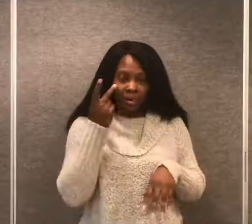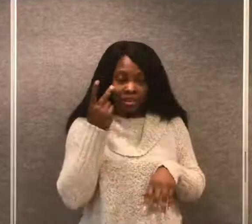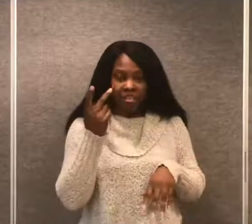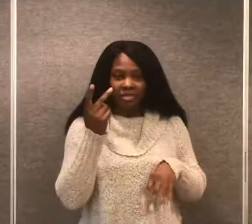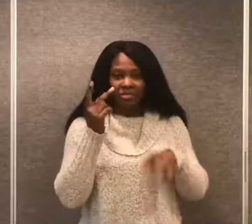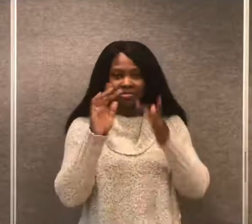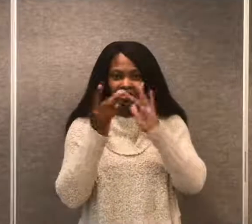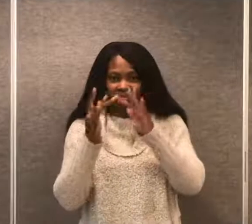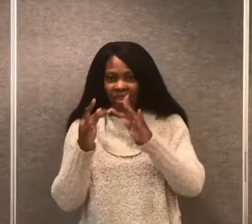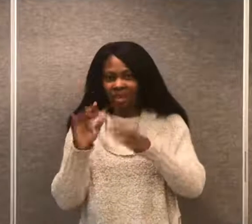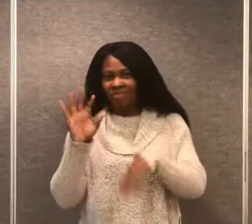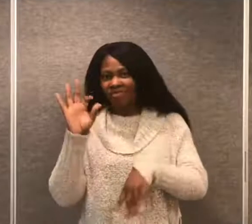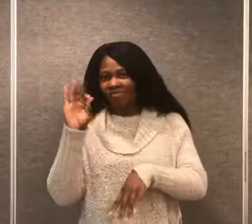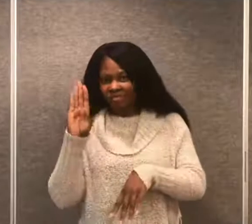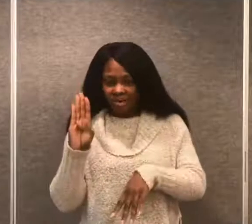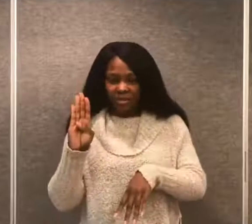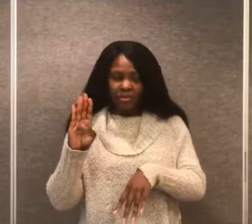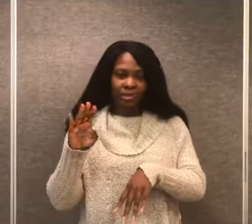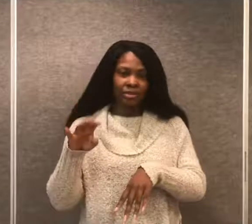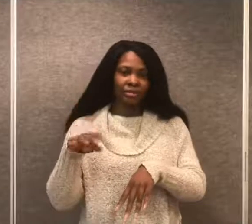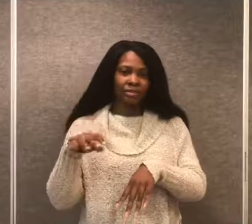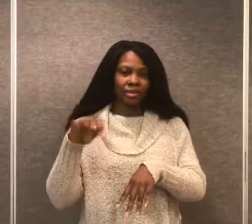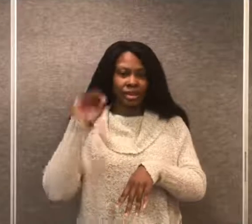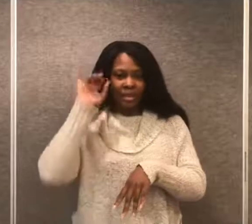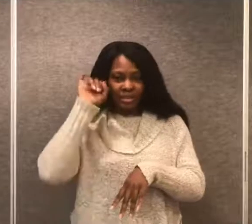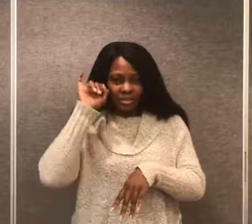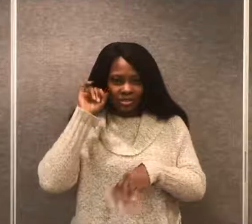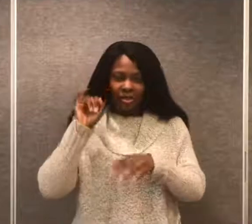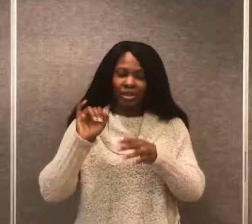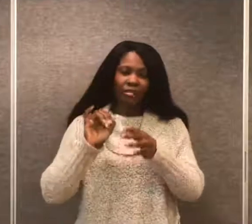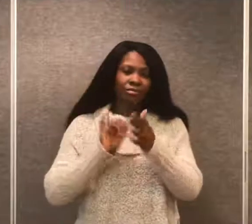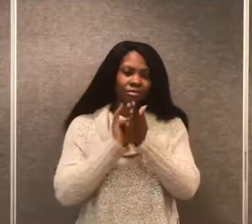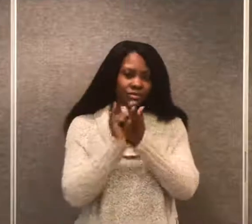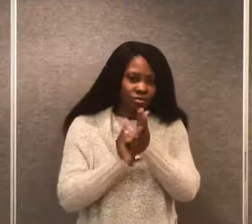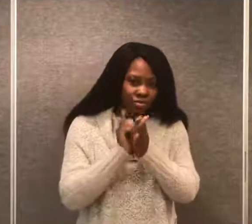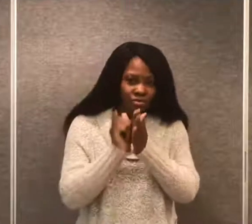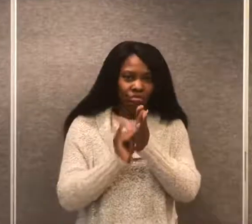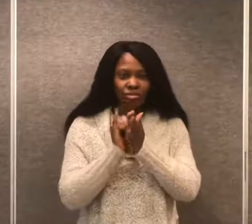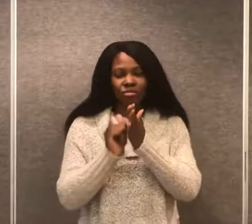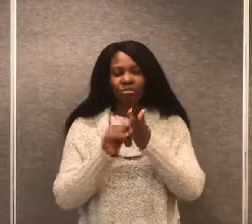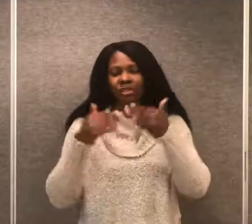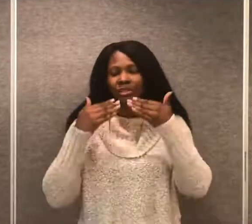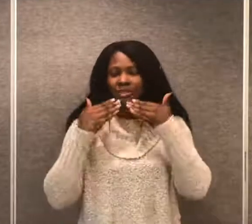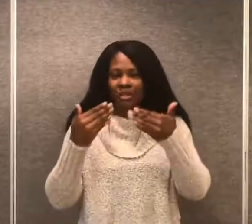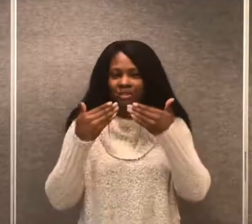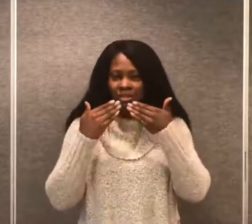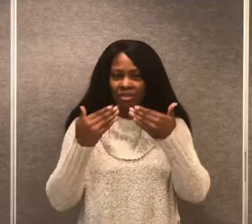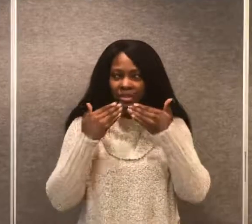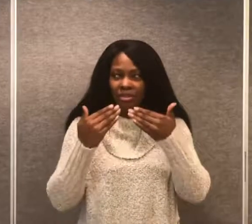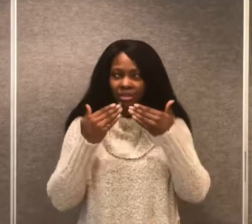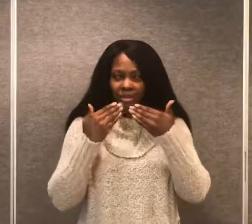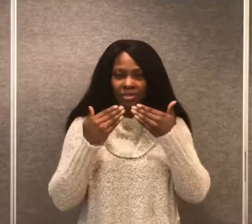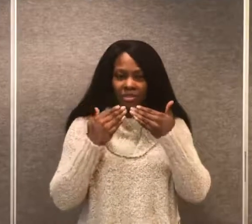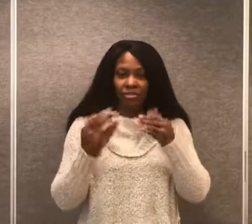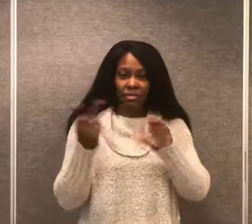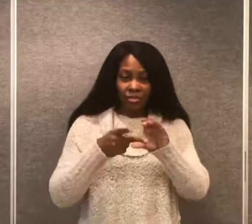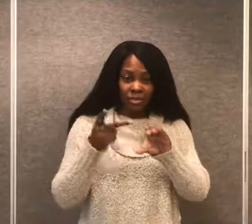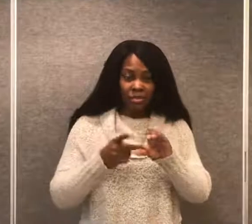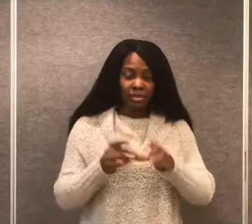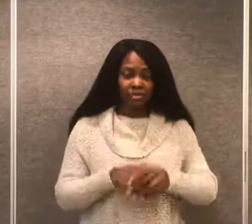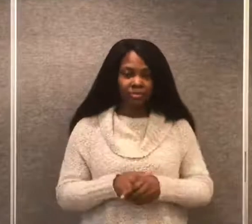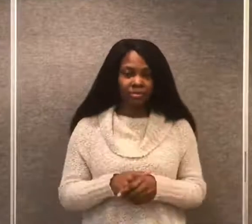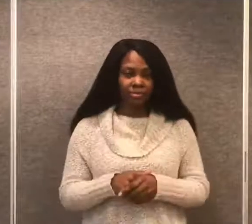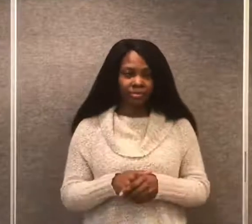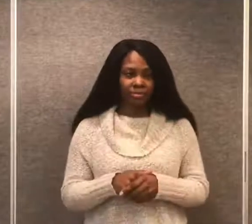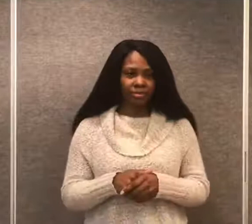virtual, social media. If you're on YouTube, Facebook, thank you very much for joining us. Let me